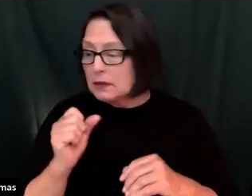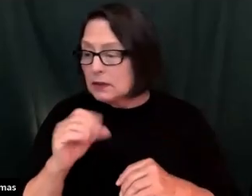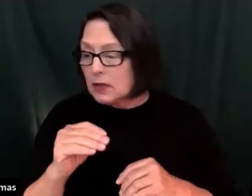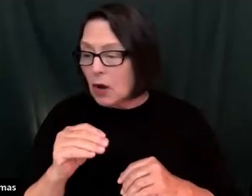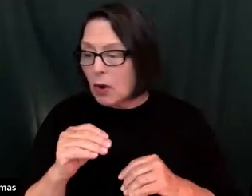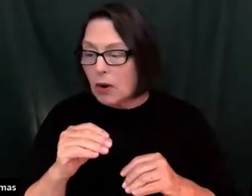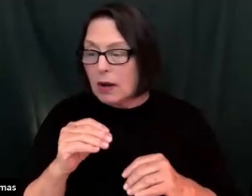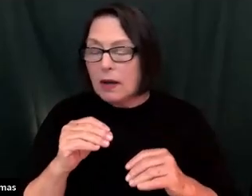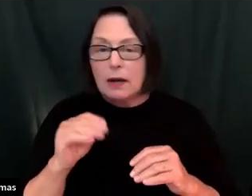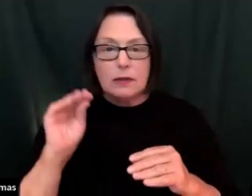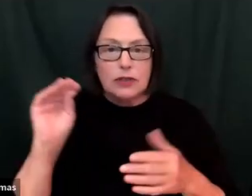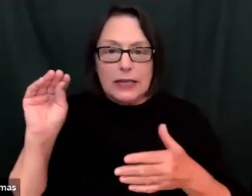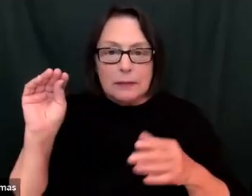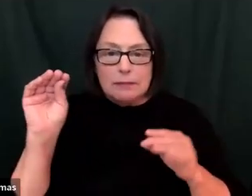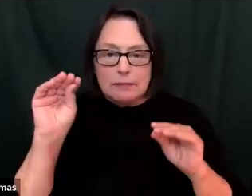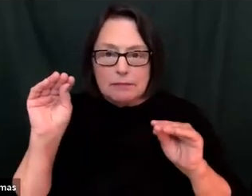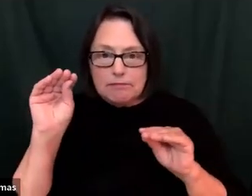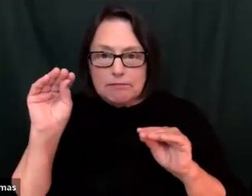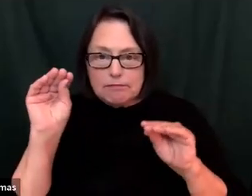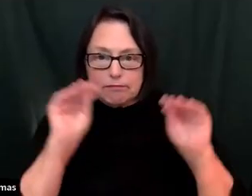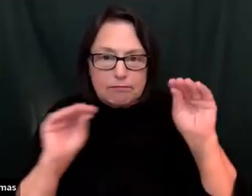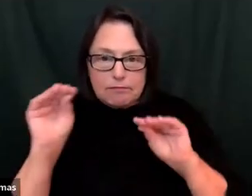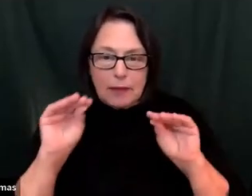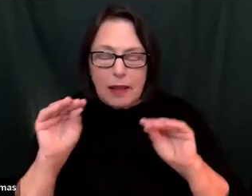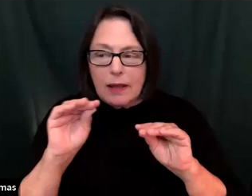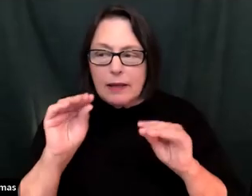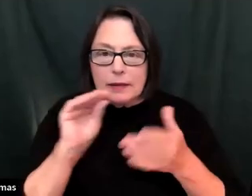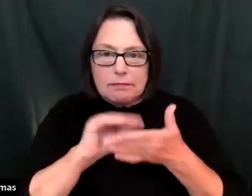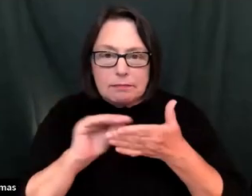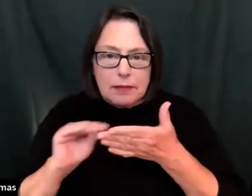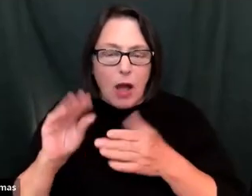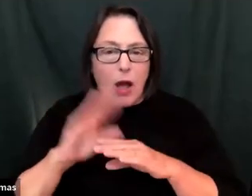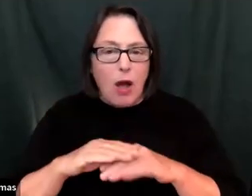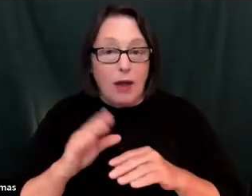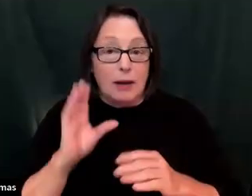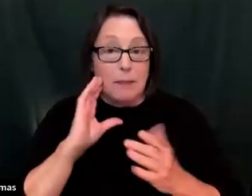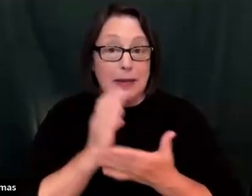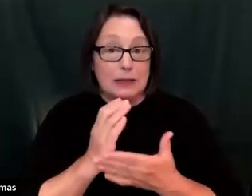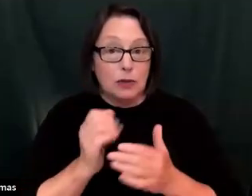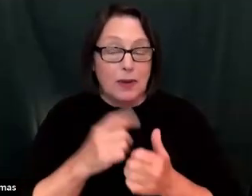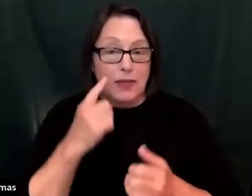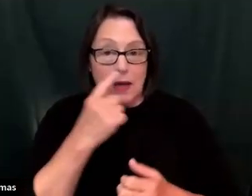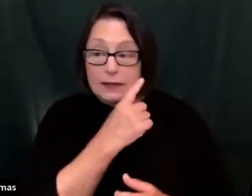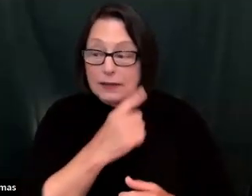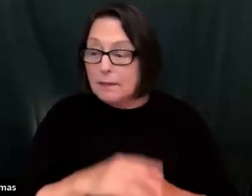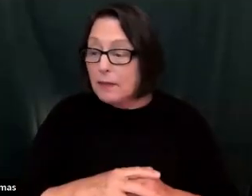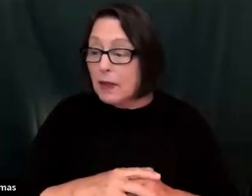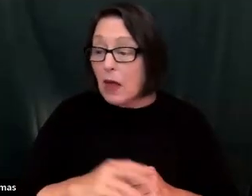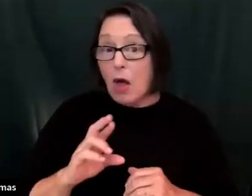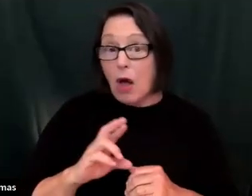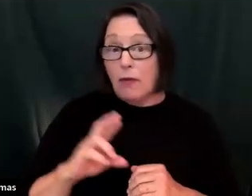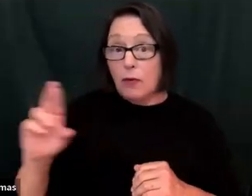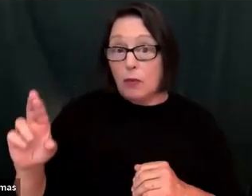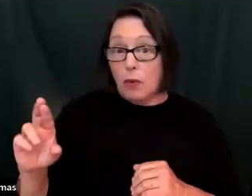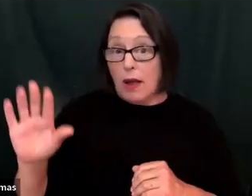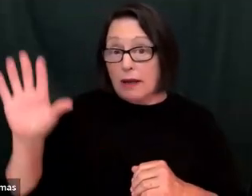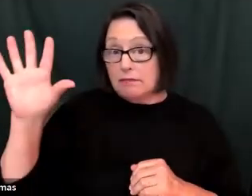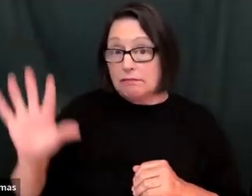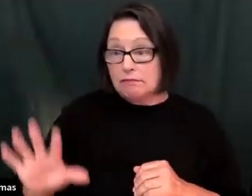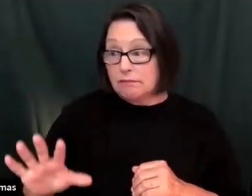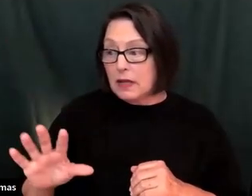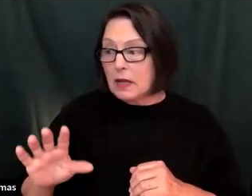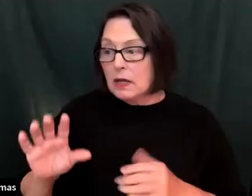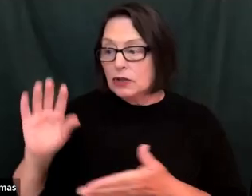making note of that within the pictures of the eyes. And then to the right of the box, you'll notice that she